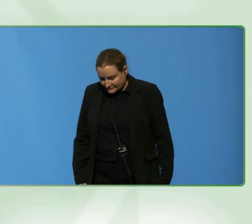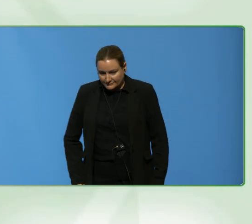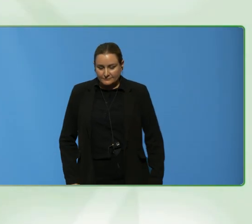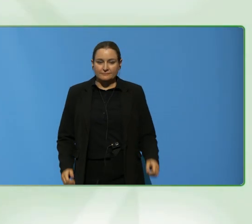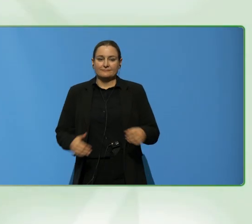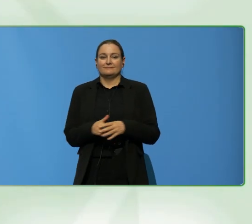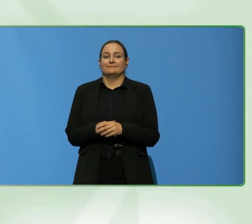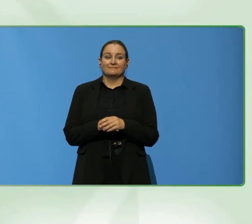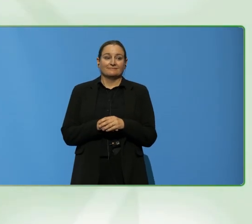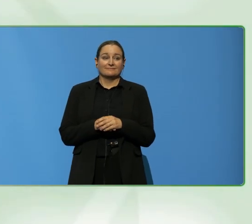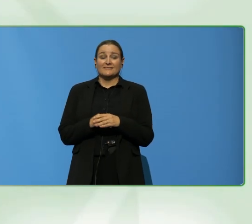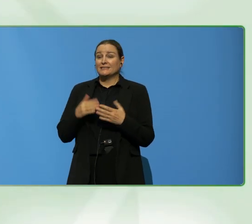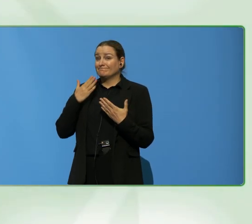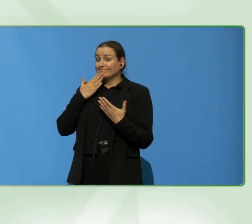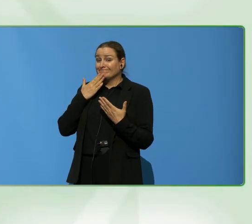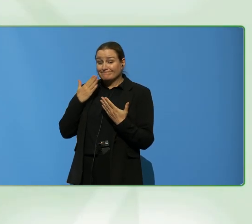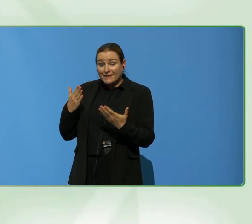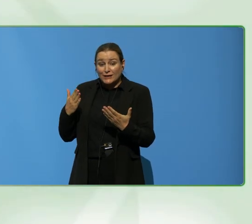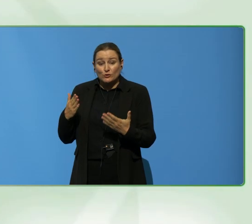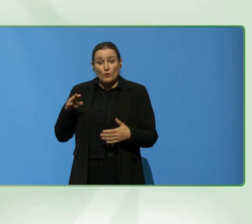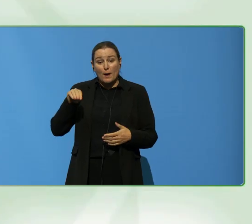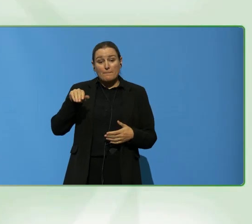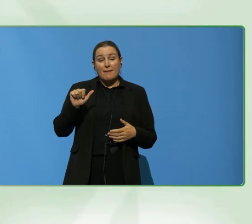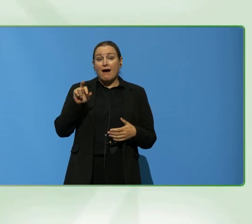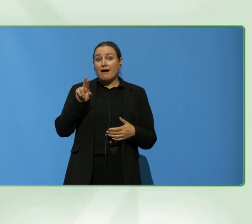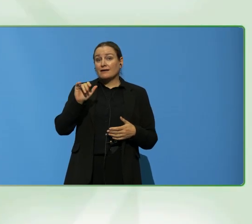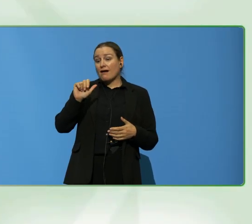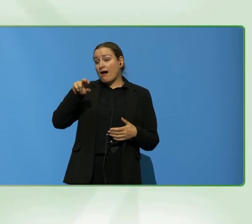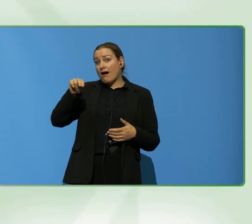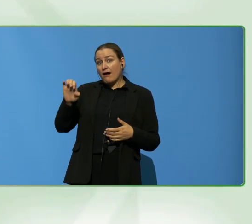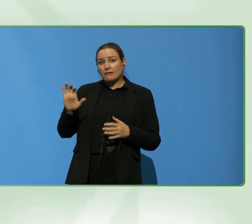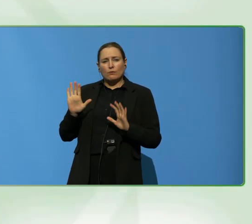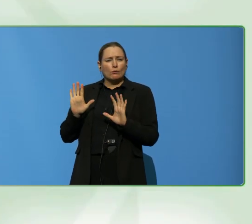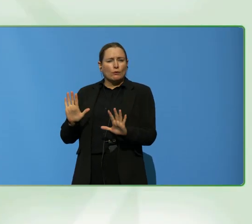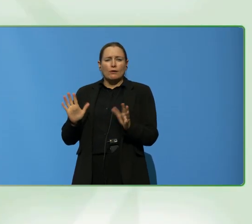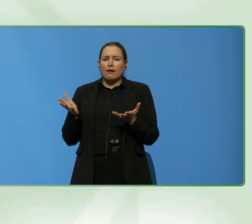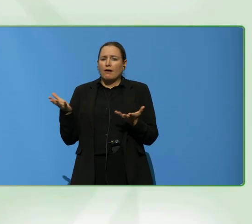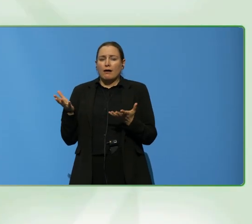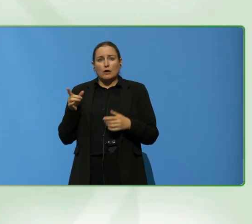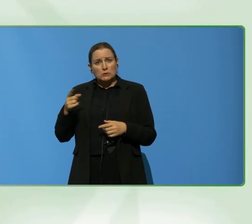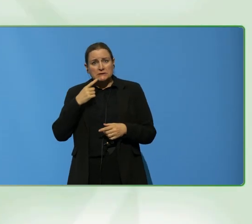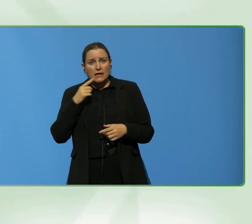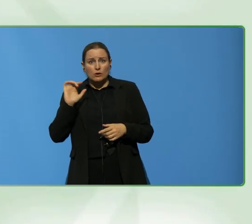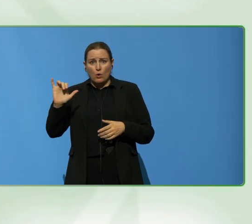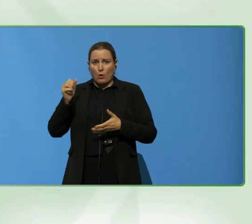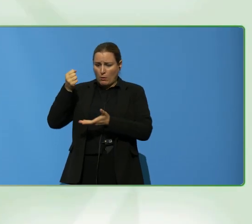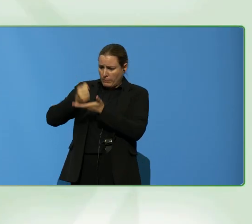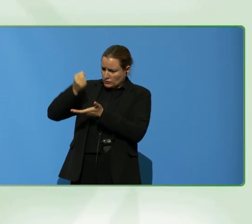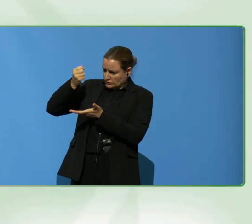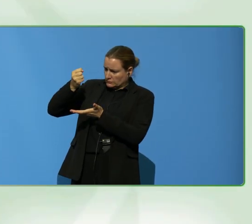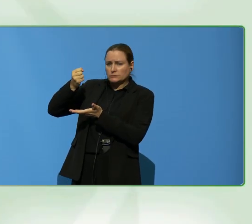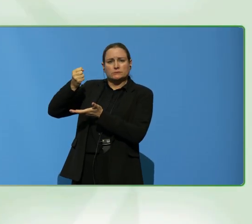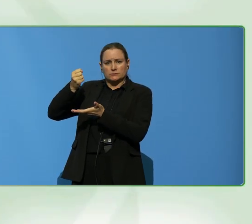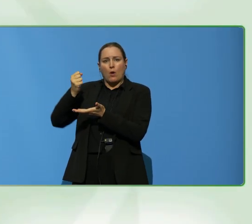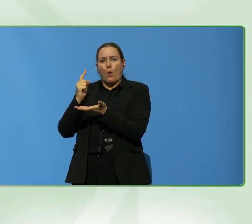Thank you, Marianne. And I loved the figure you gave us. Less than 1% of the budget was spent on